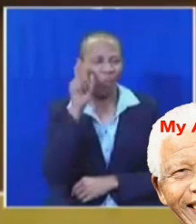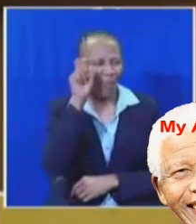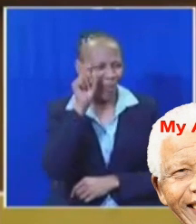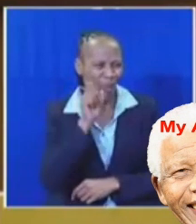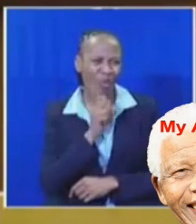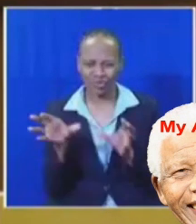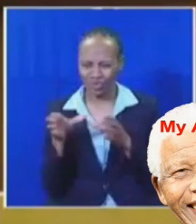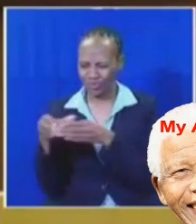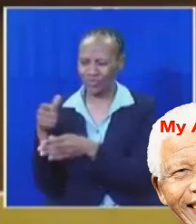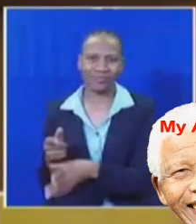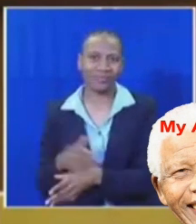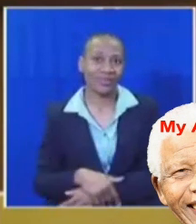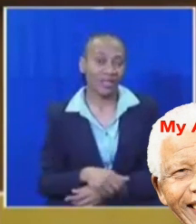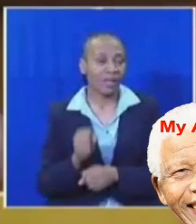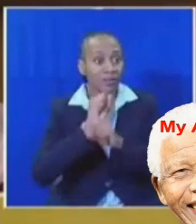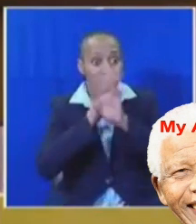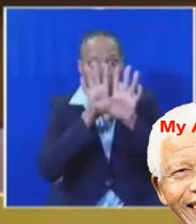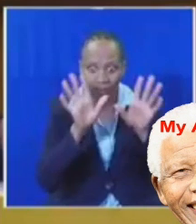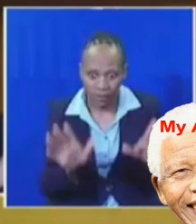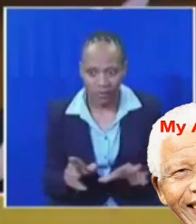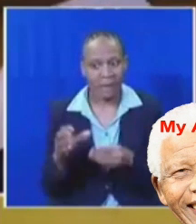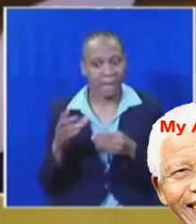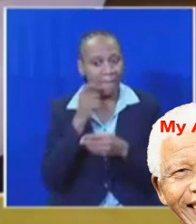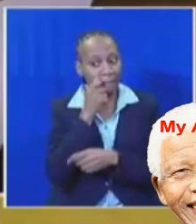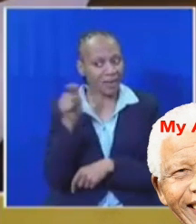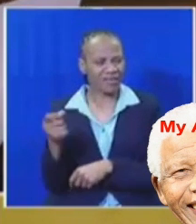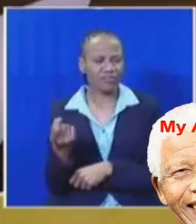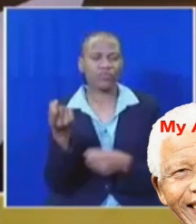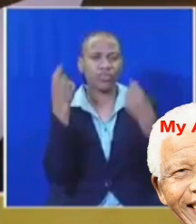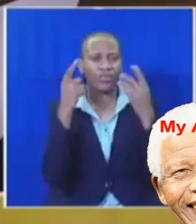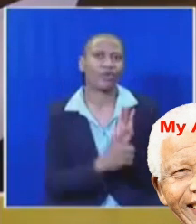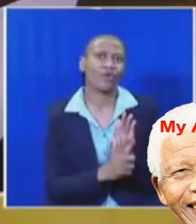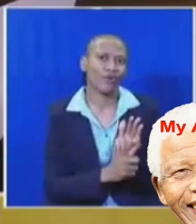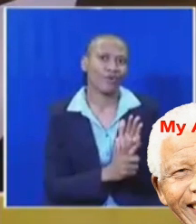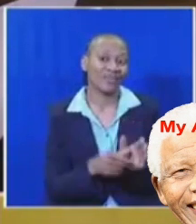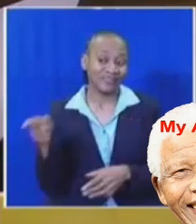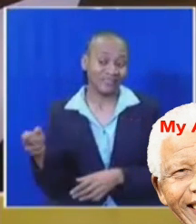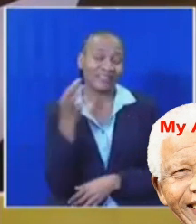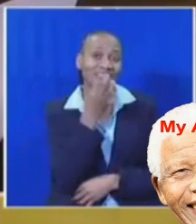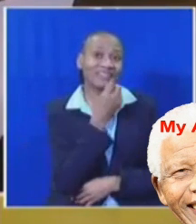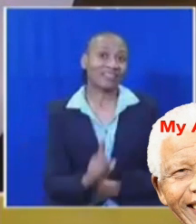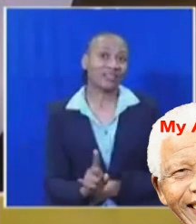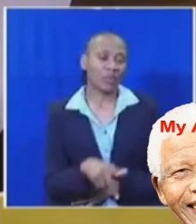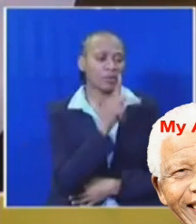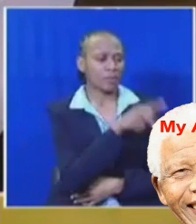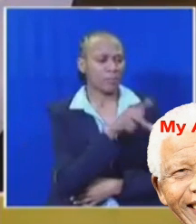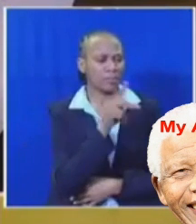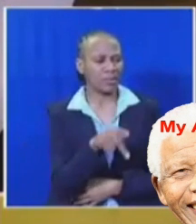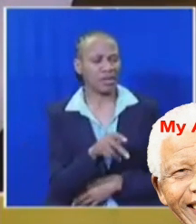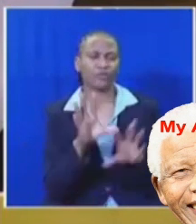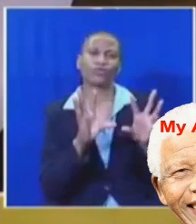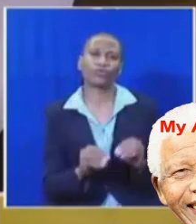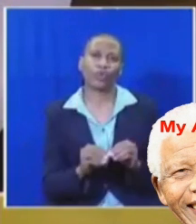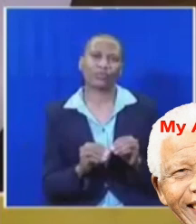this is a man who clearly has no understanding of the law. I mean, this is the man who said that the public protector should refrain from making